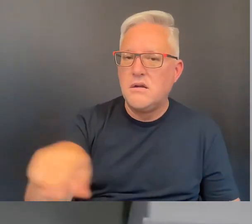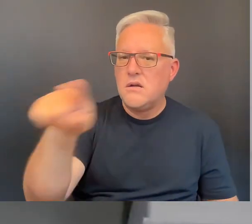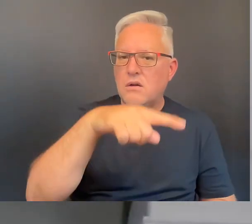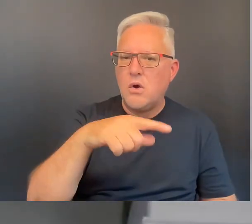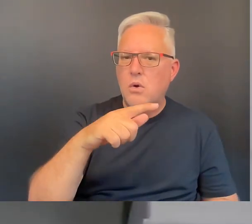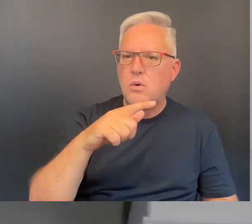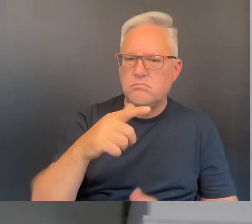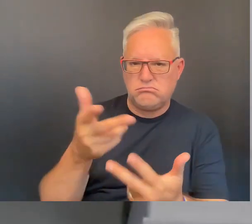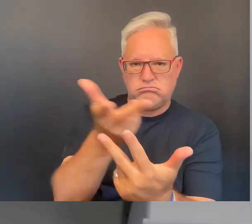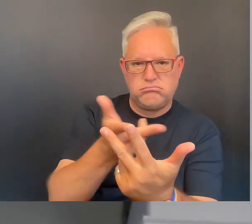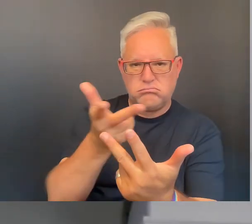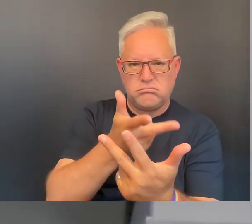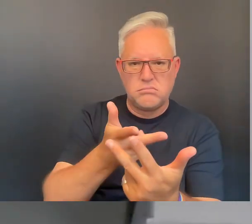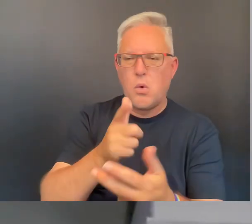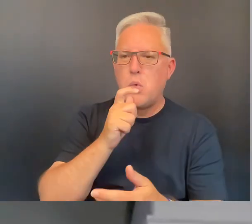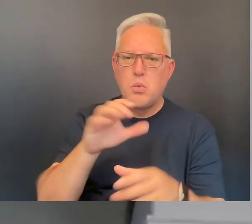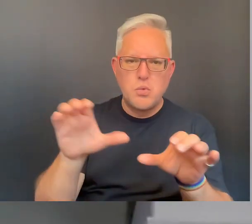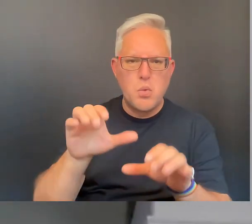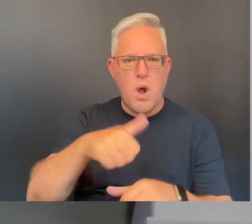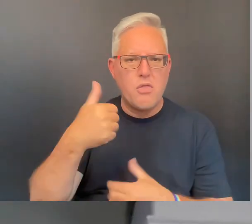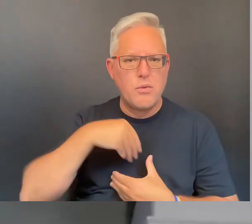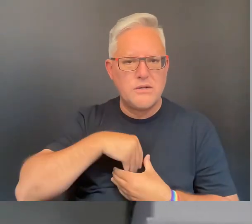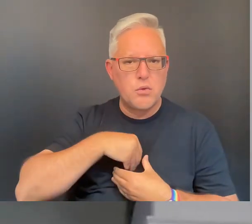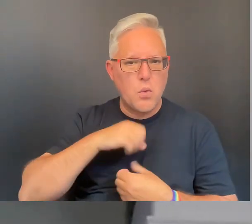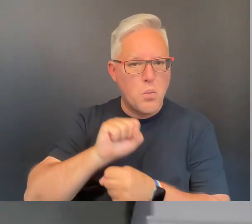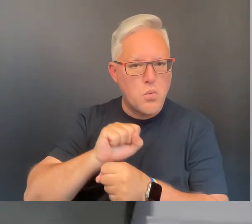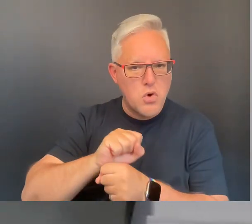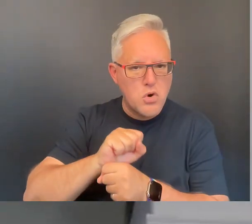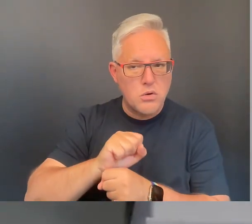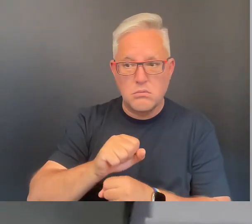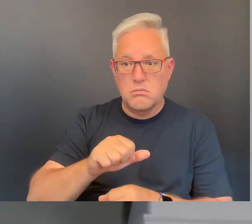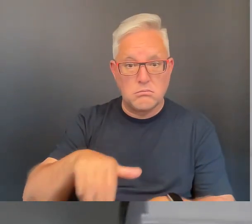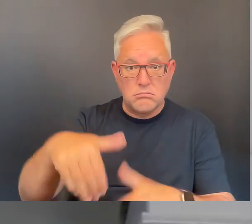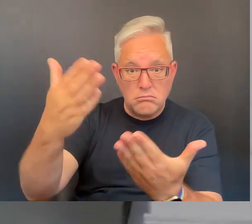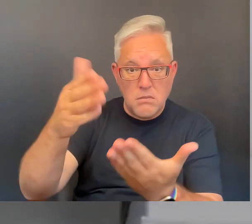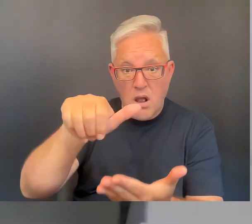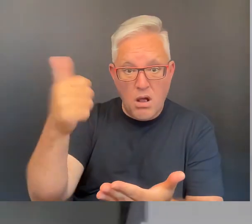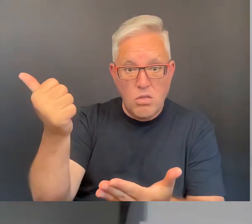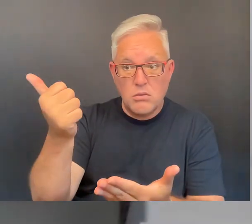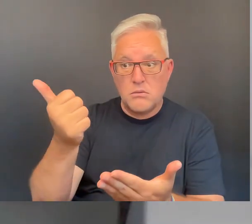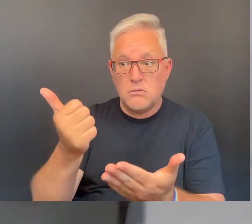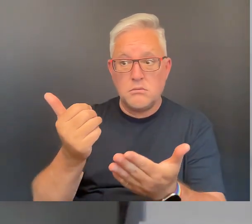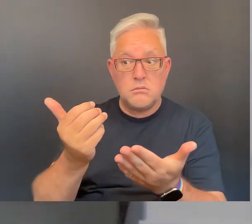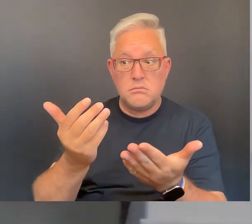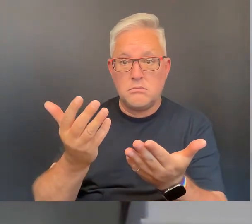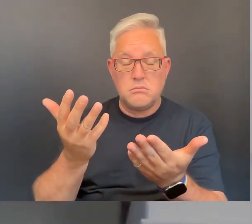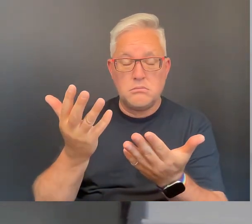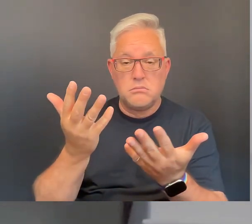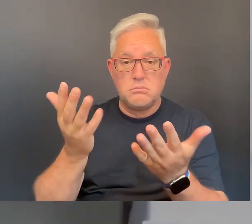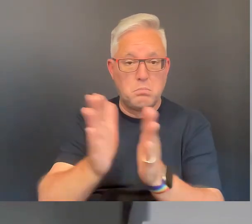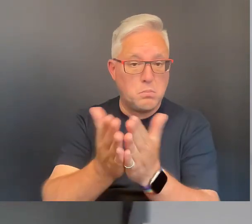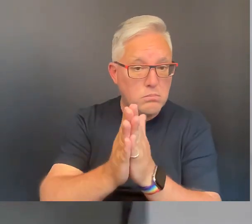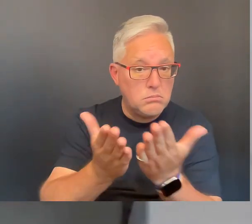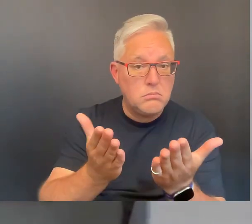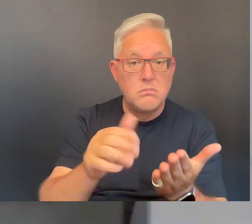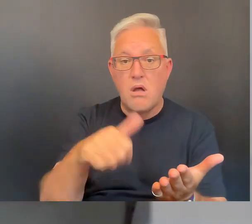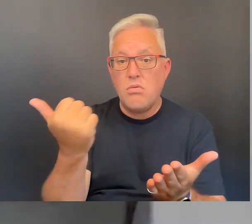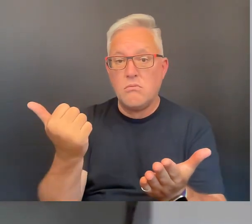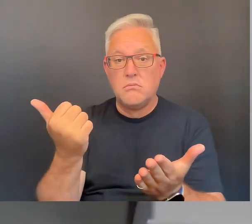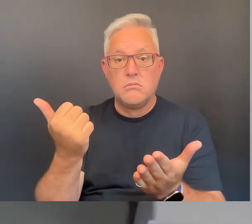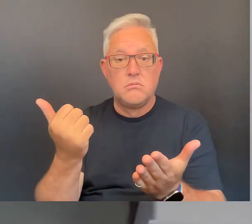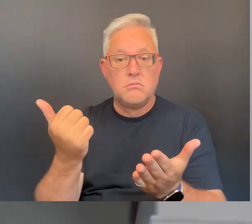been doing other internal work, are there other recommendations for that